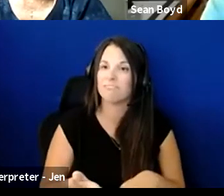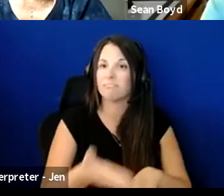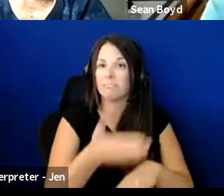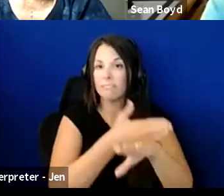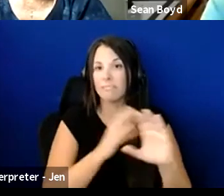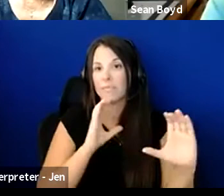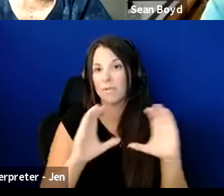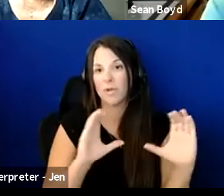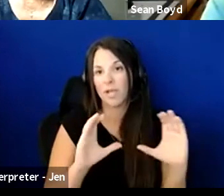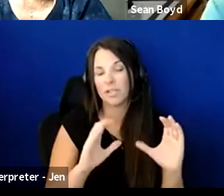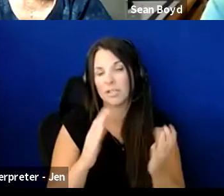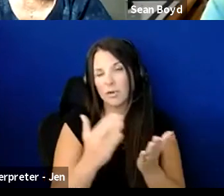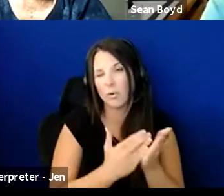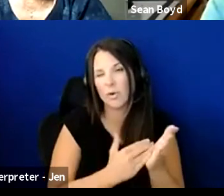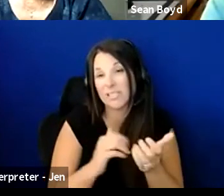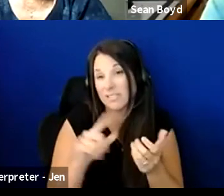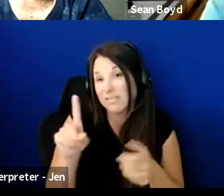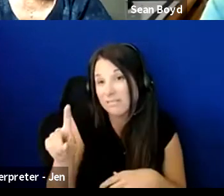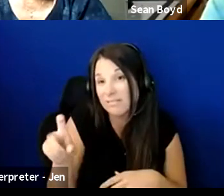courses, and how so?